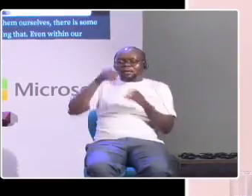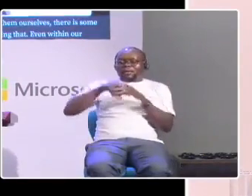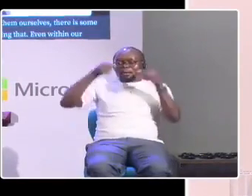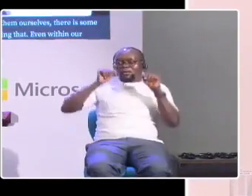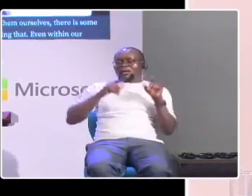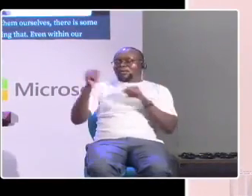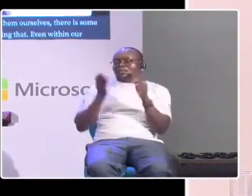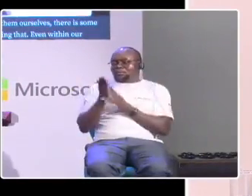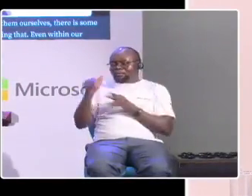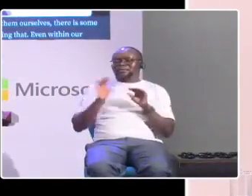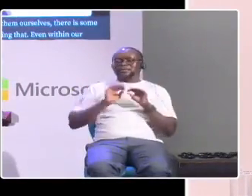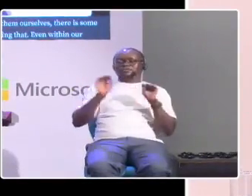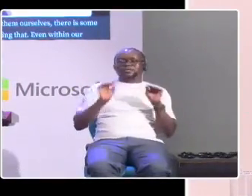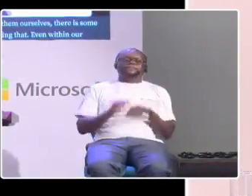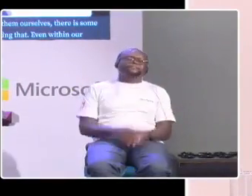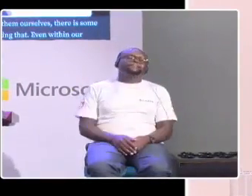can go through these trainings.